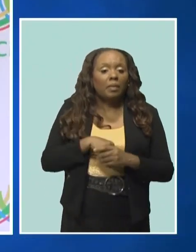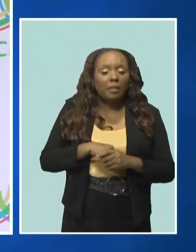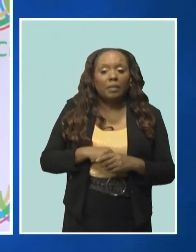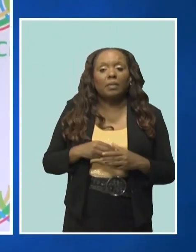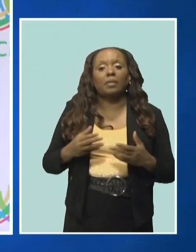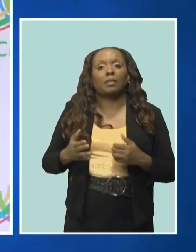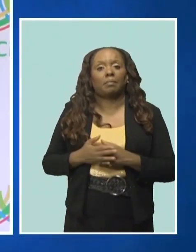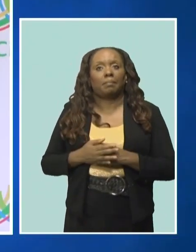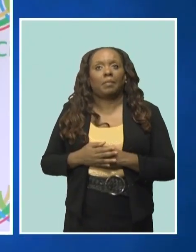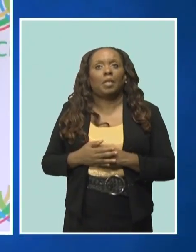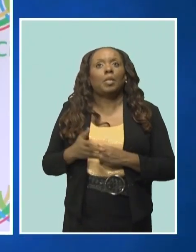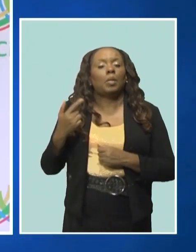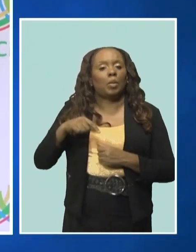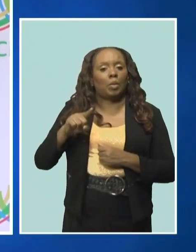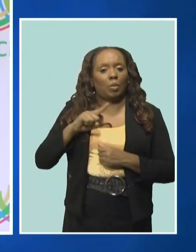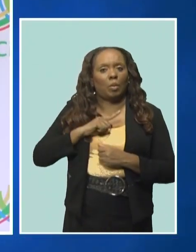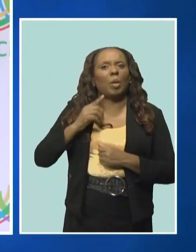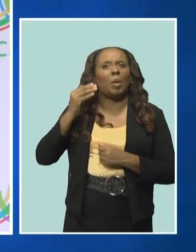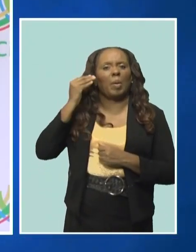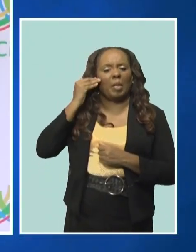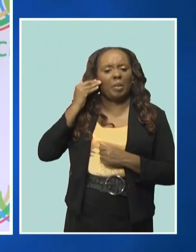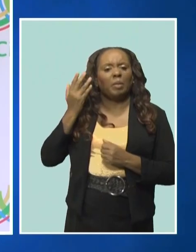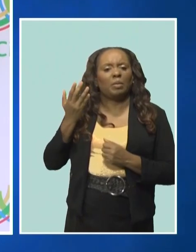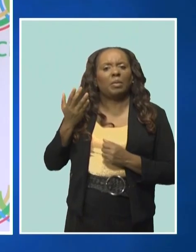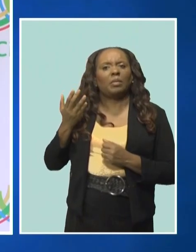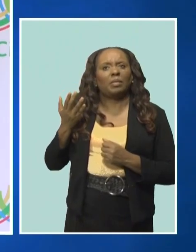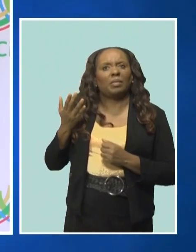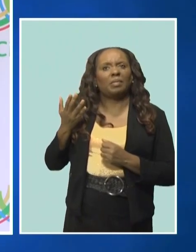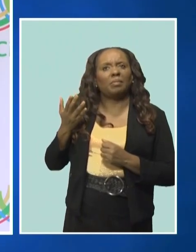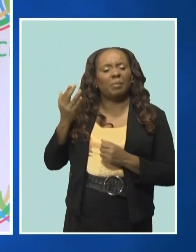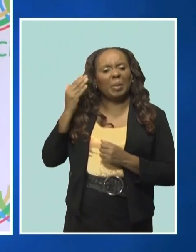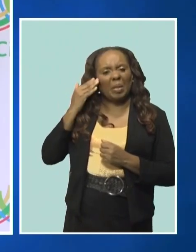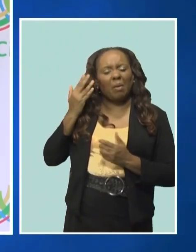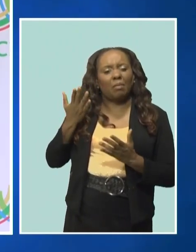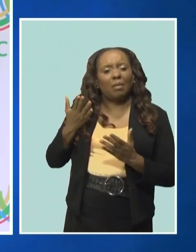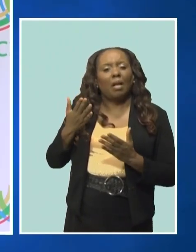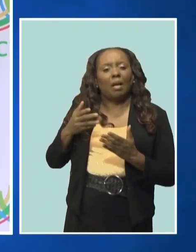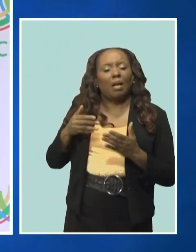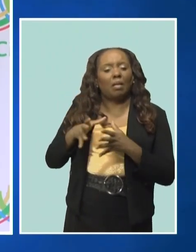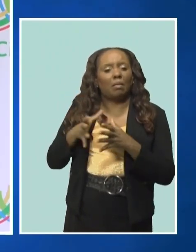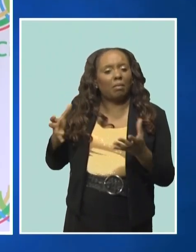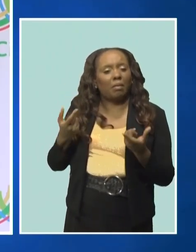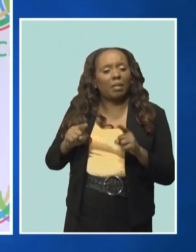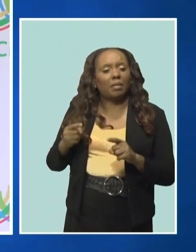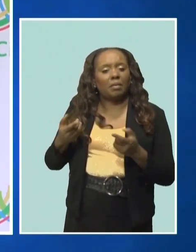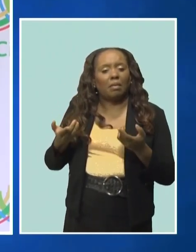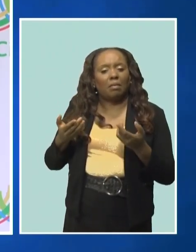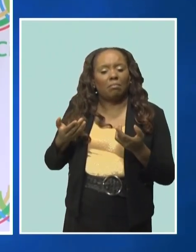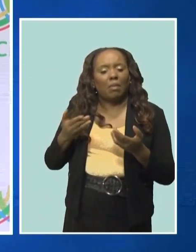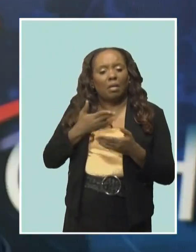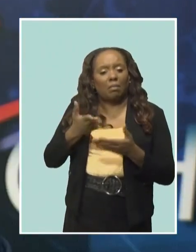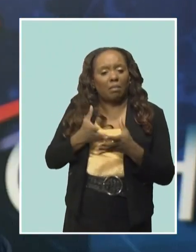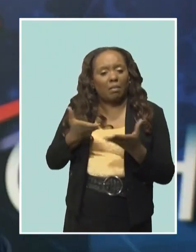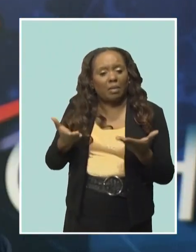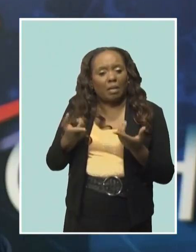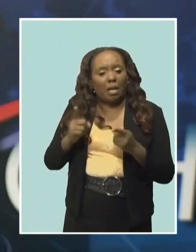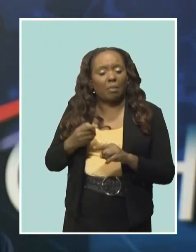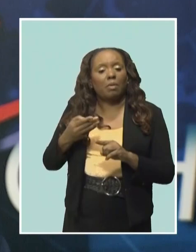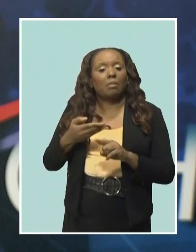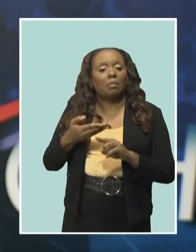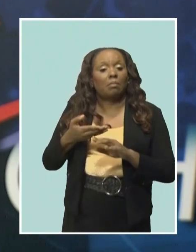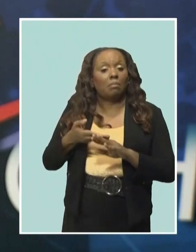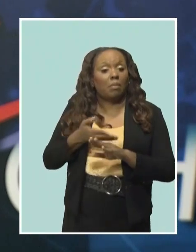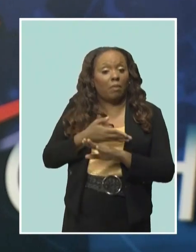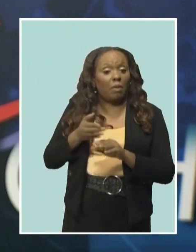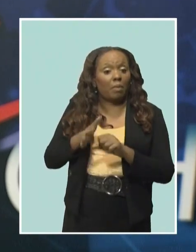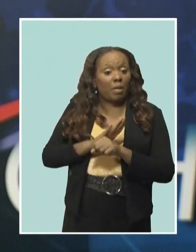phrase that has been coined due to the pandemic. So let us really and truly live that phrase. She also